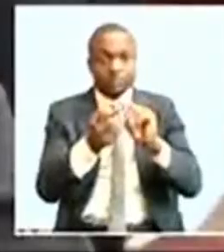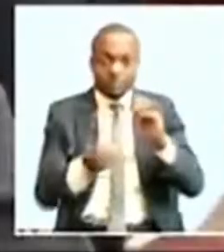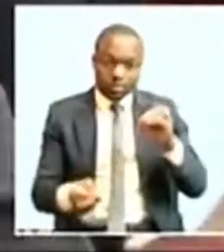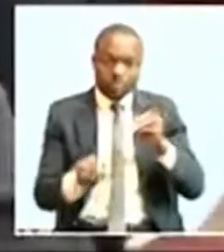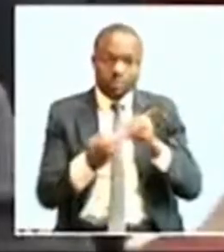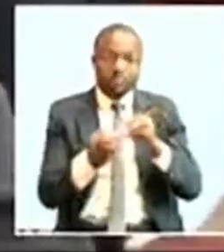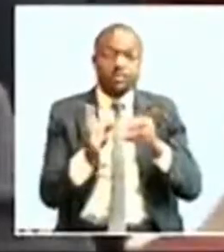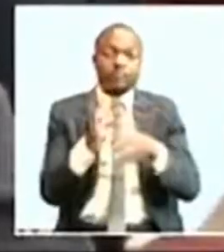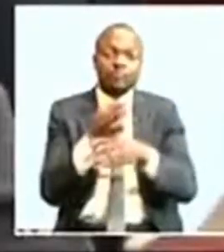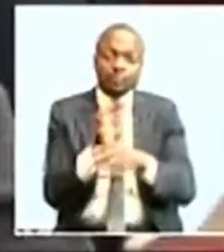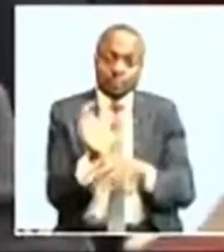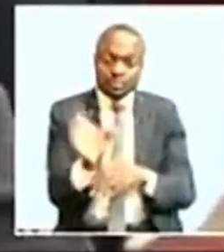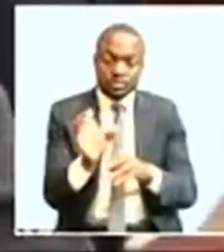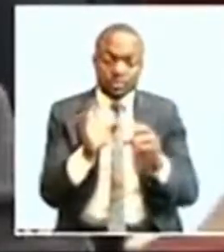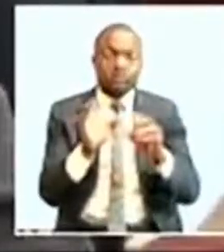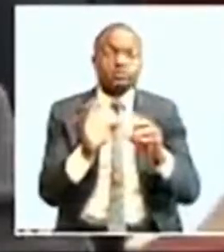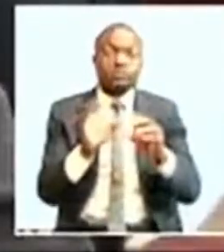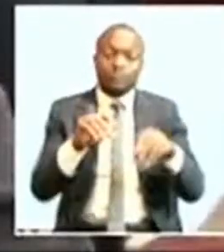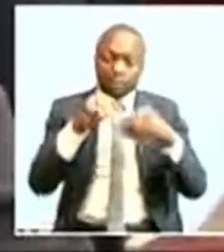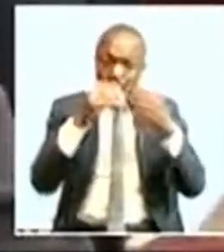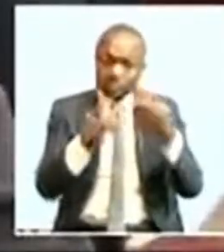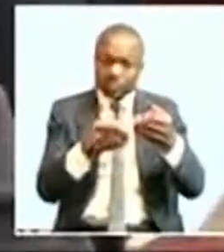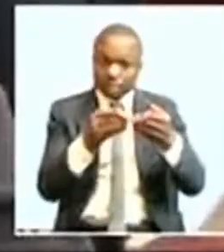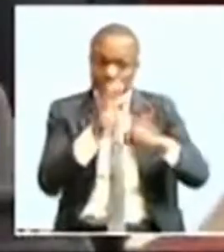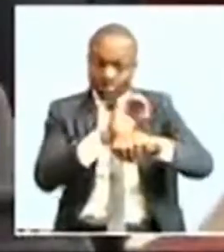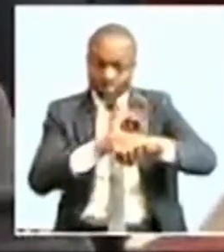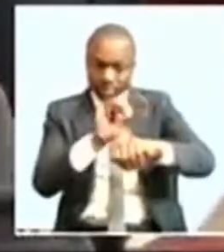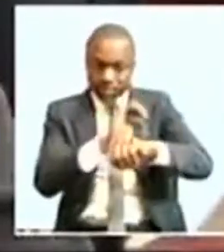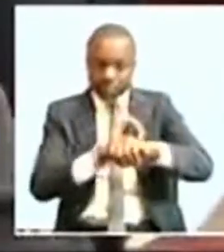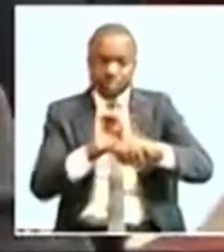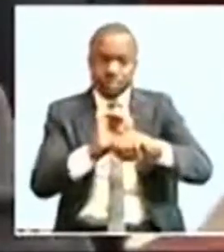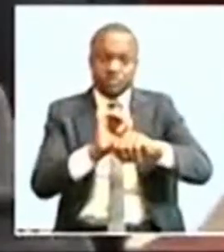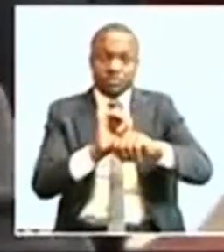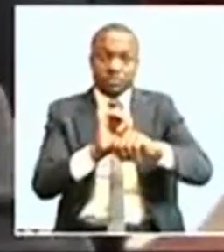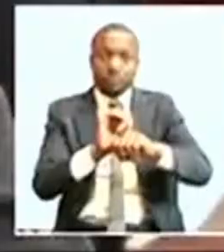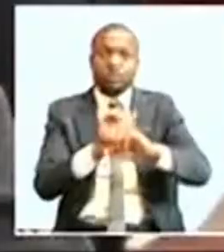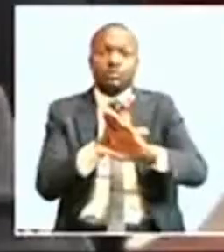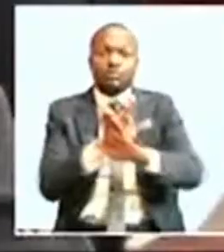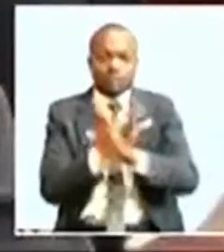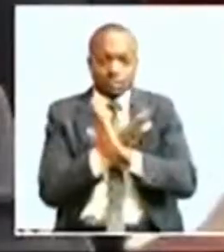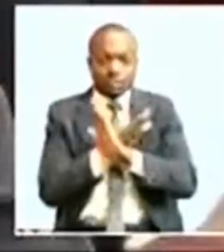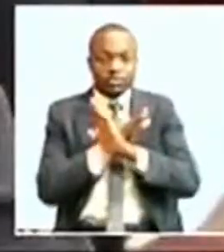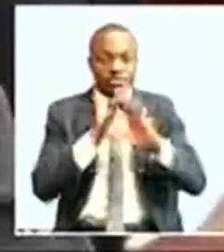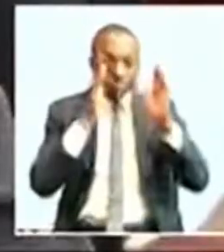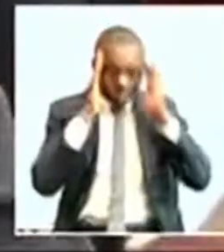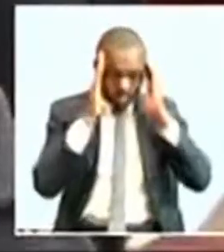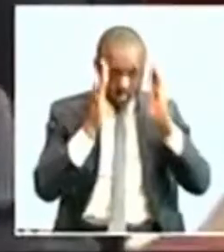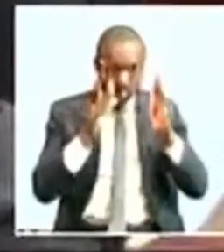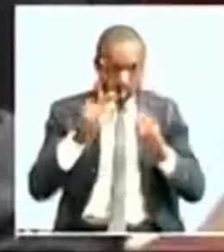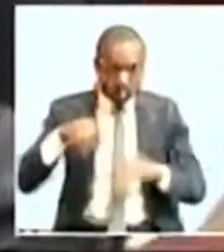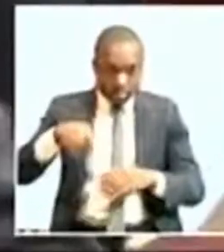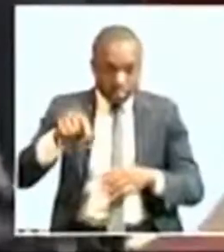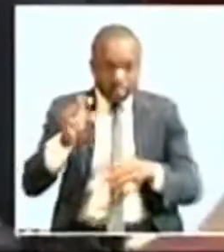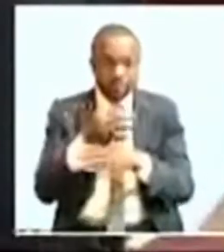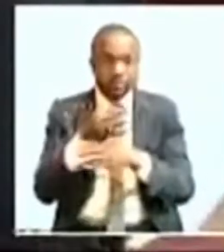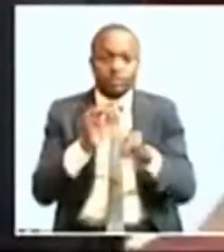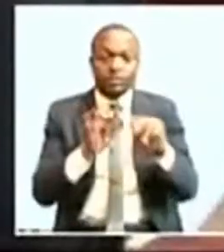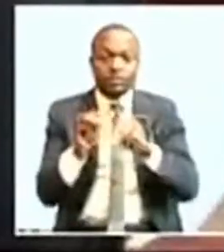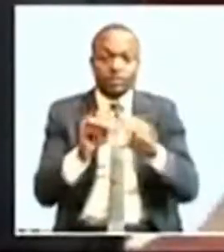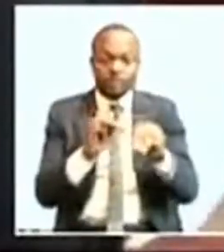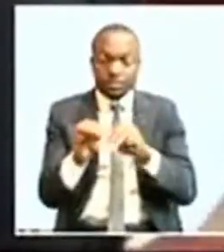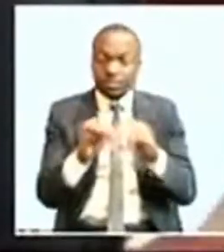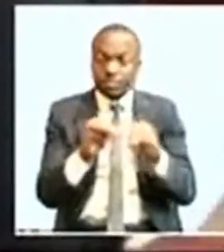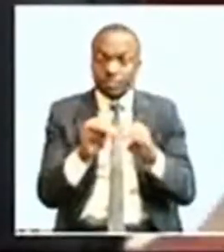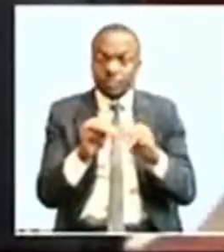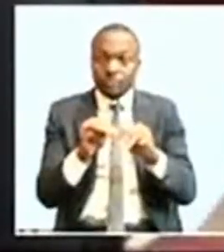sector. It also presents a timely opportunity to reinforce Zambia's leadership in sustainable inland fisheries management and